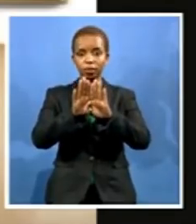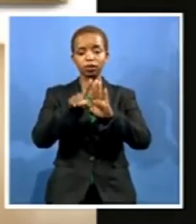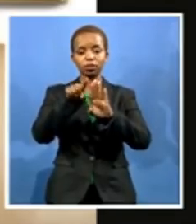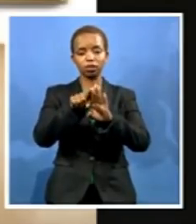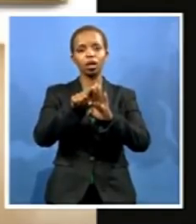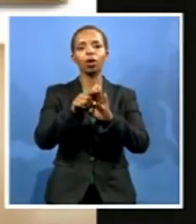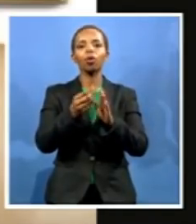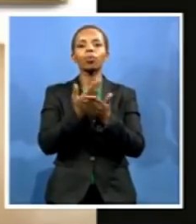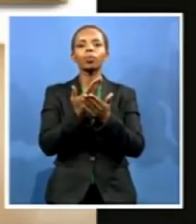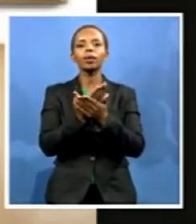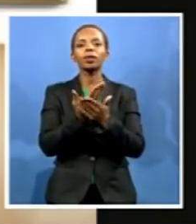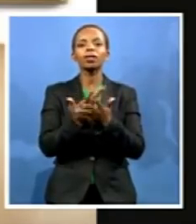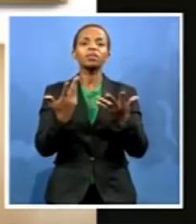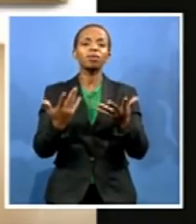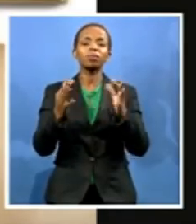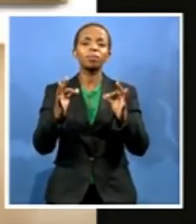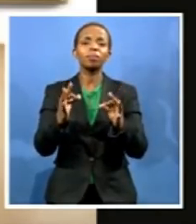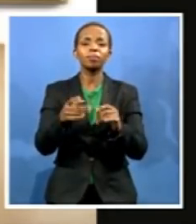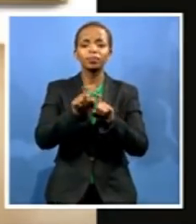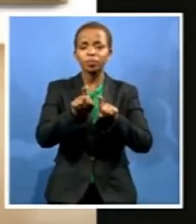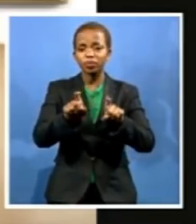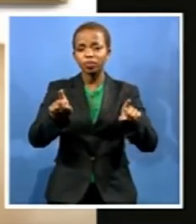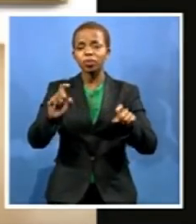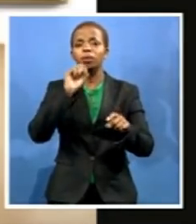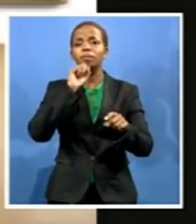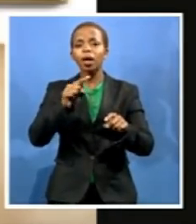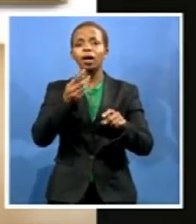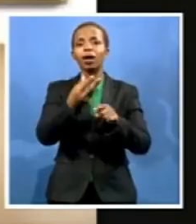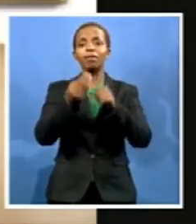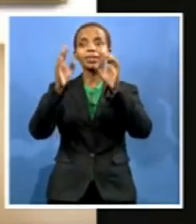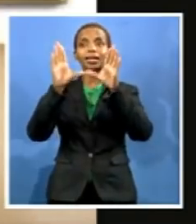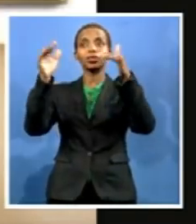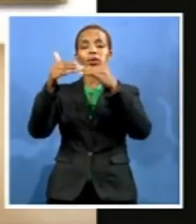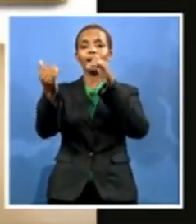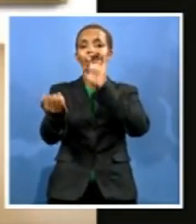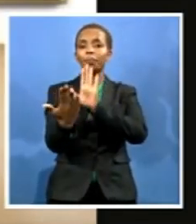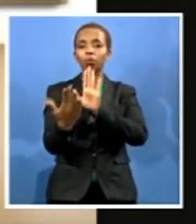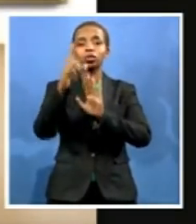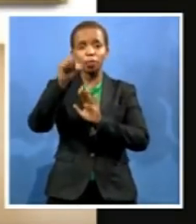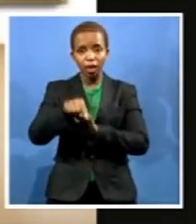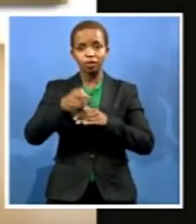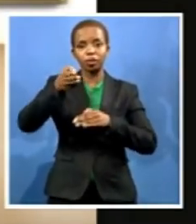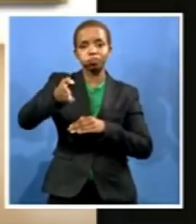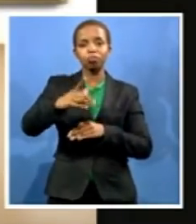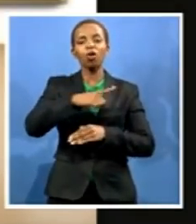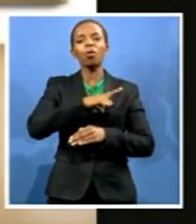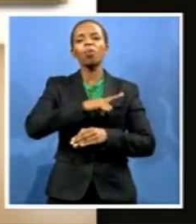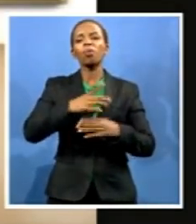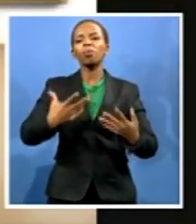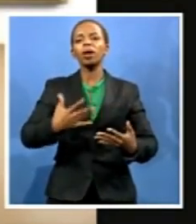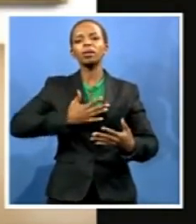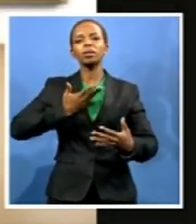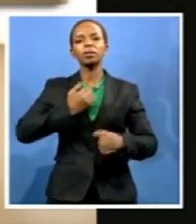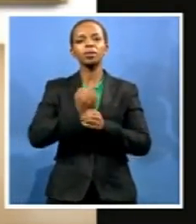a multi-sectorial approach that needs to be in place to ensure that this service continuity is